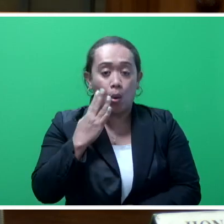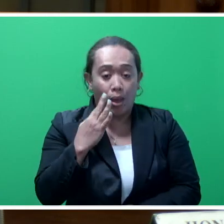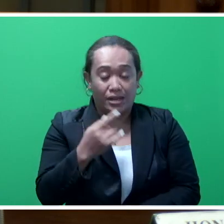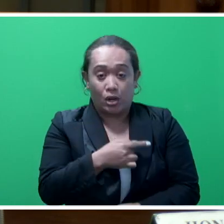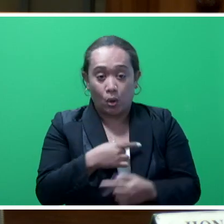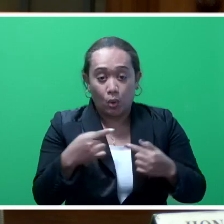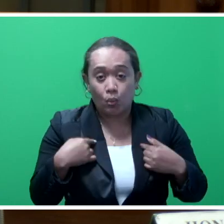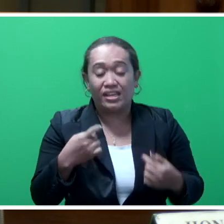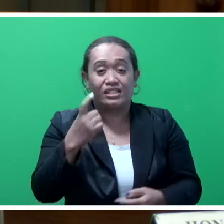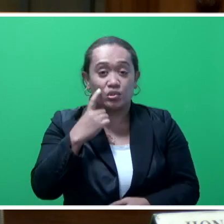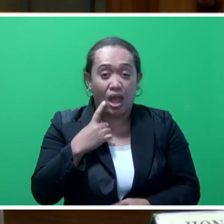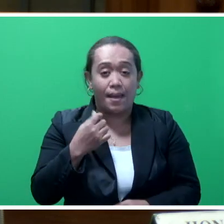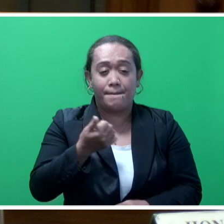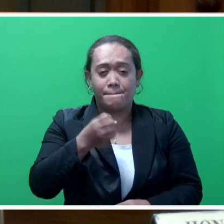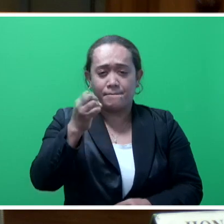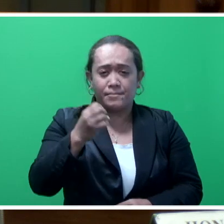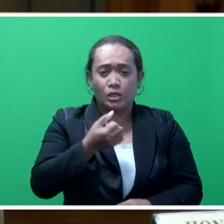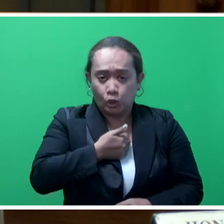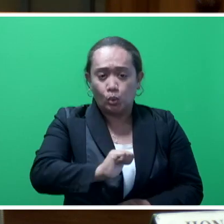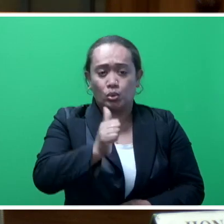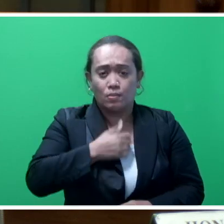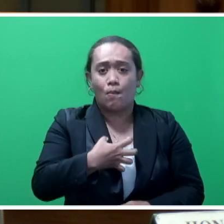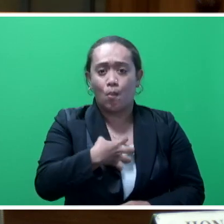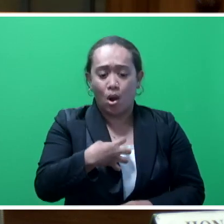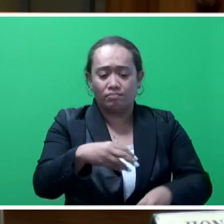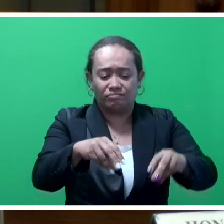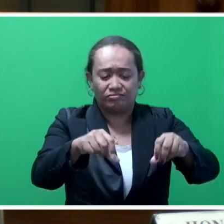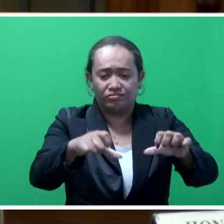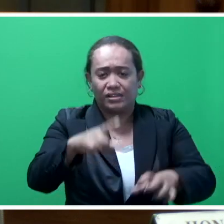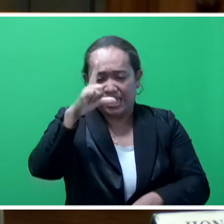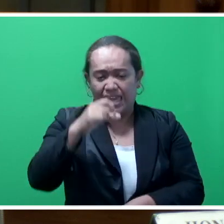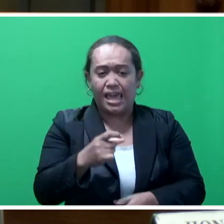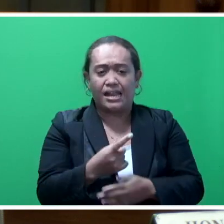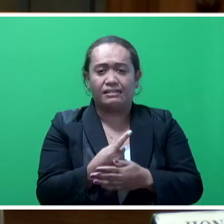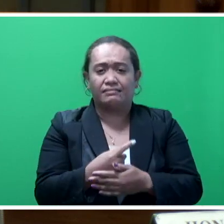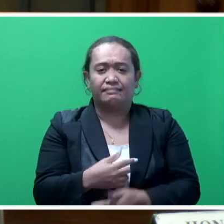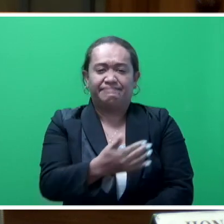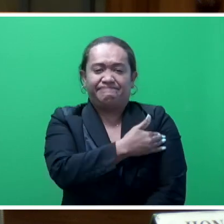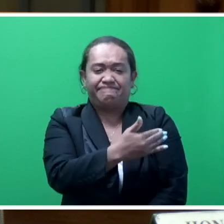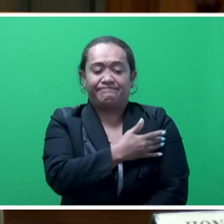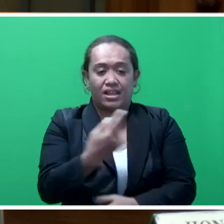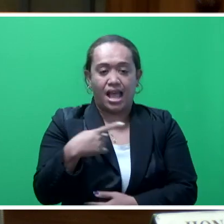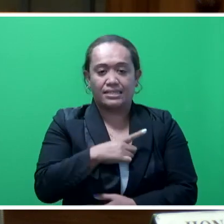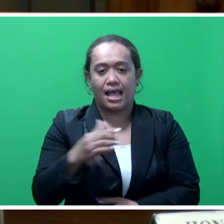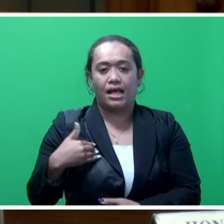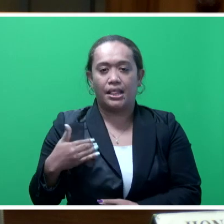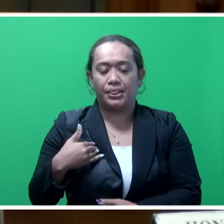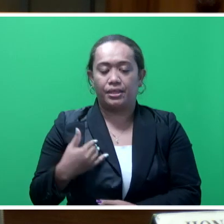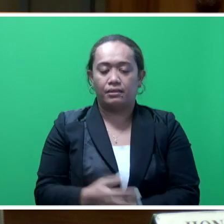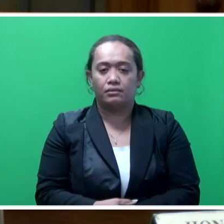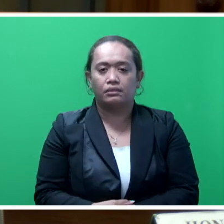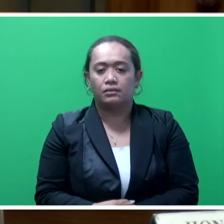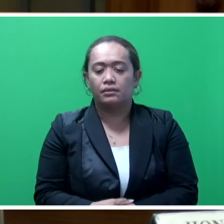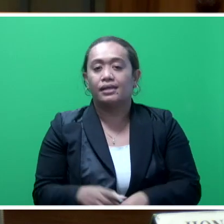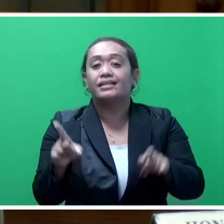applying heavy doses of these fertilizers can affect that particular balance. Mr. Speaker, we are also having a